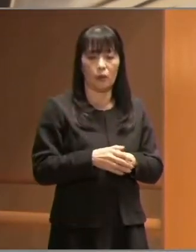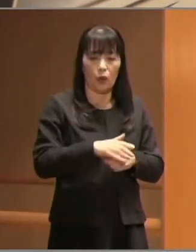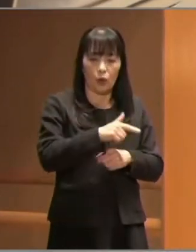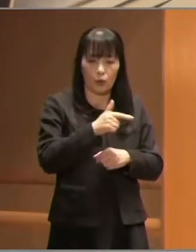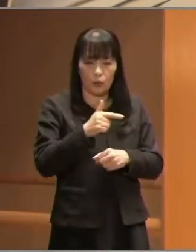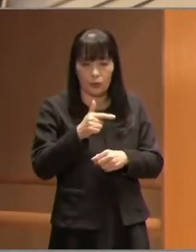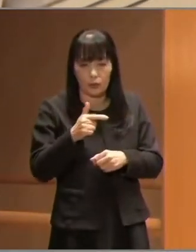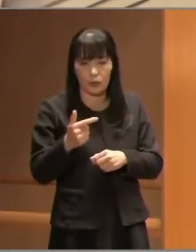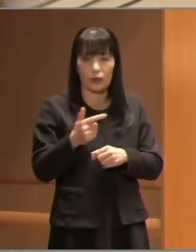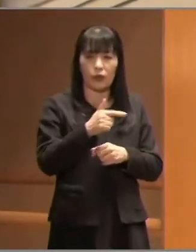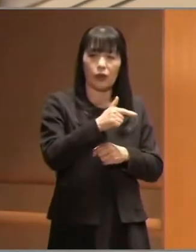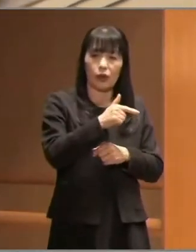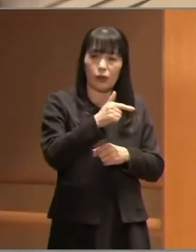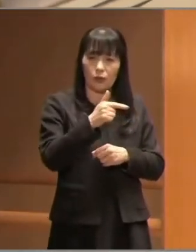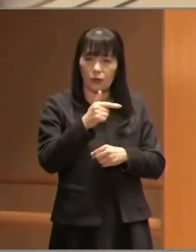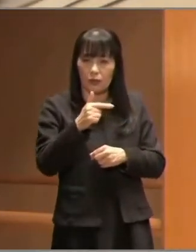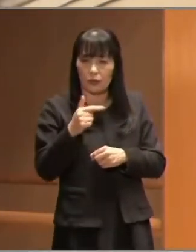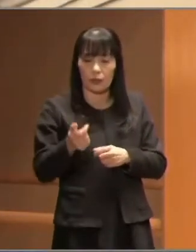making paper